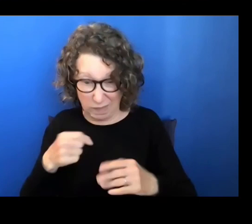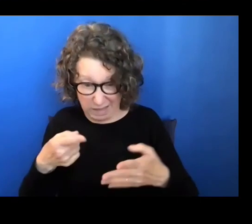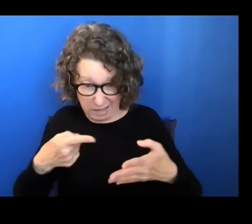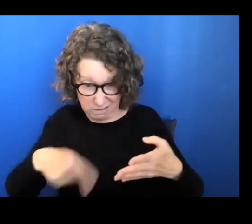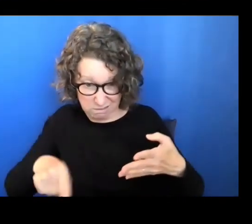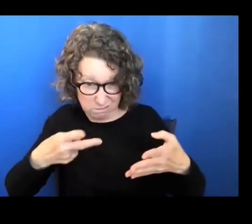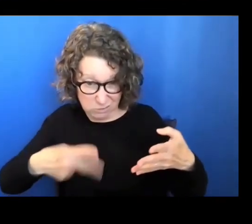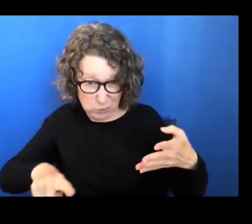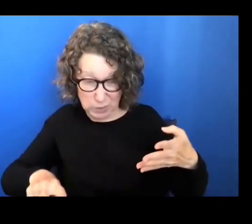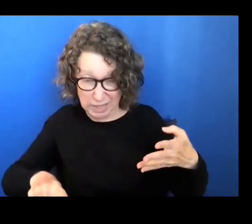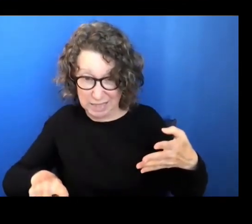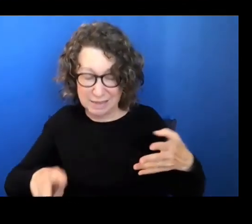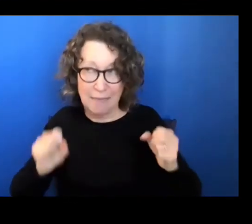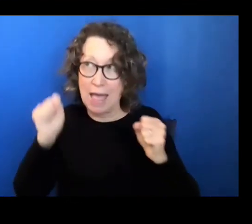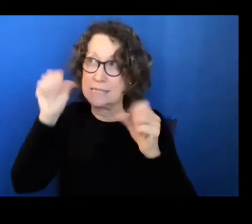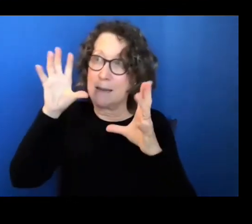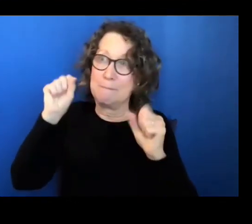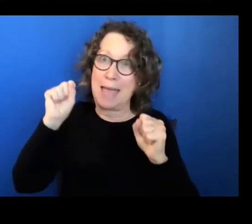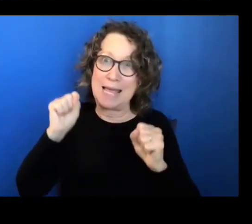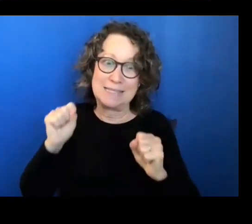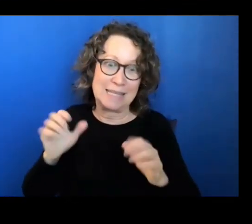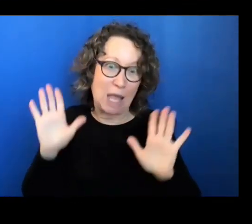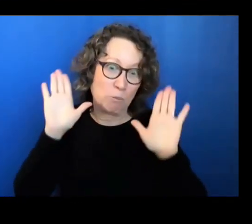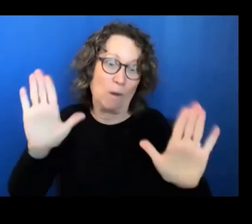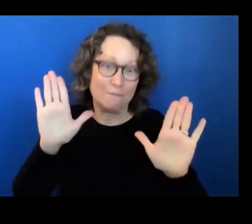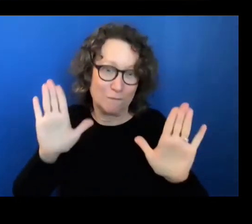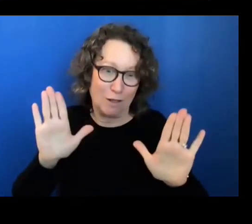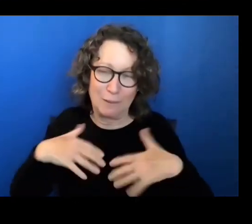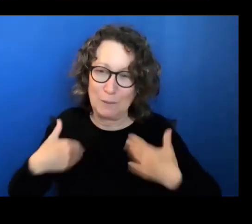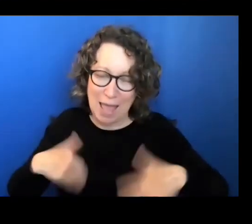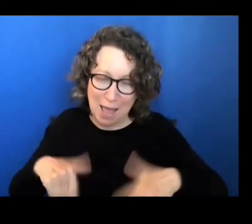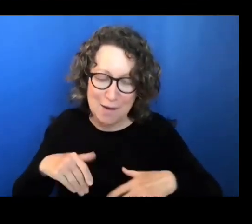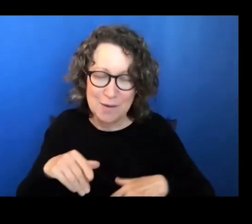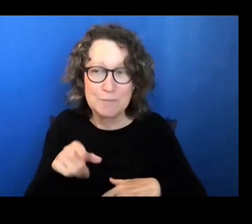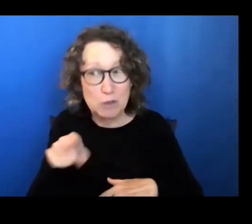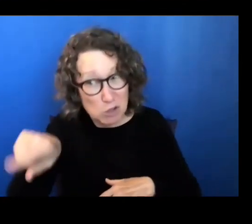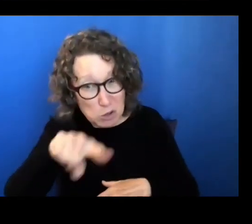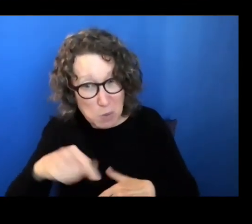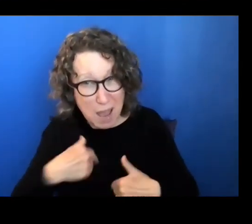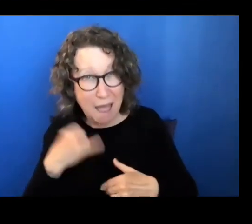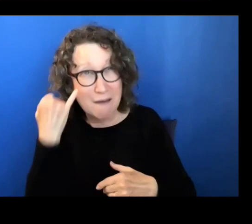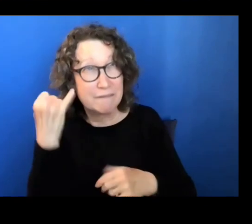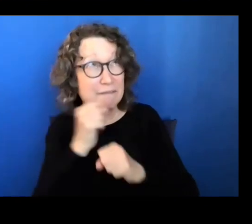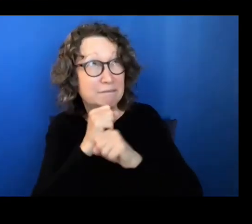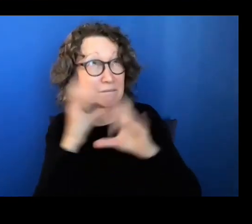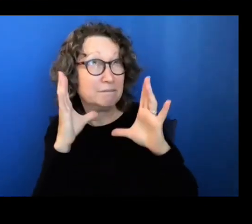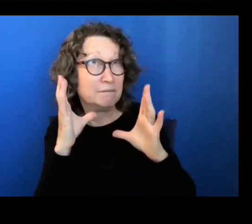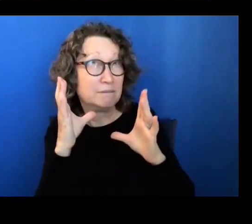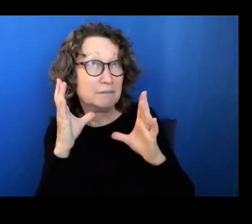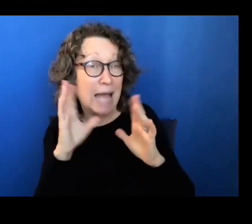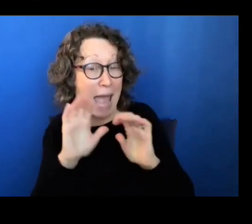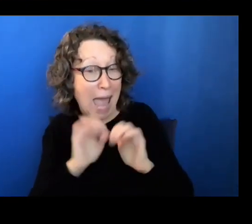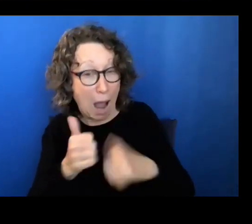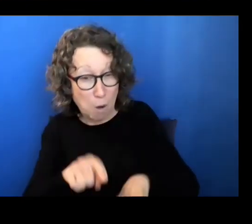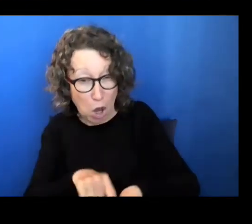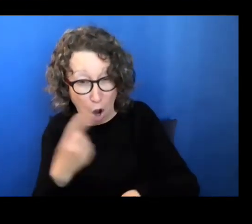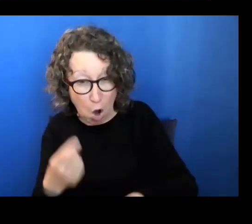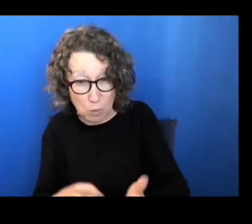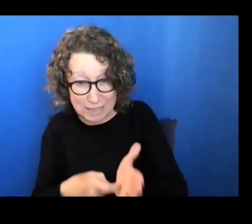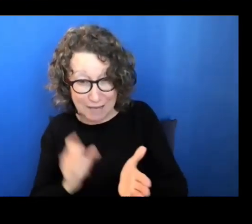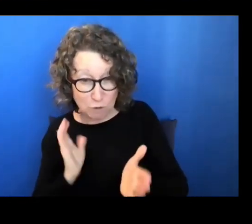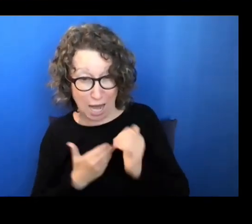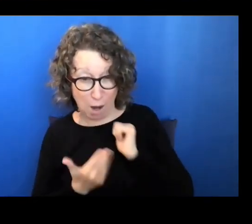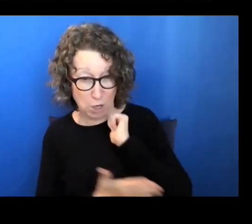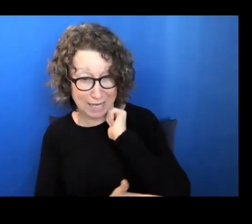is amazing and insane all at the same time. Do you guys have an idea of how long it will take for our